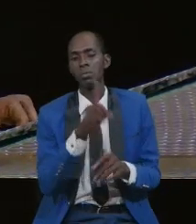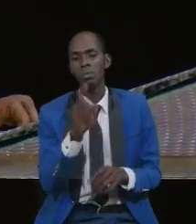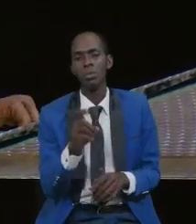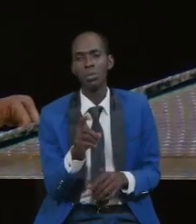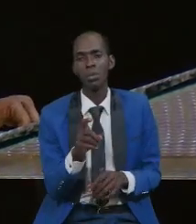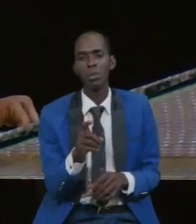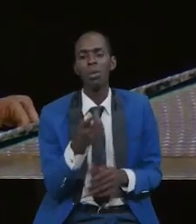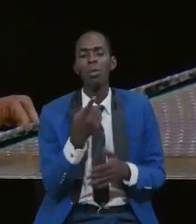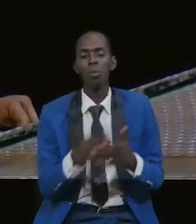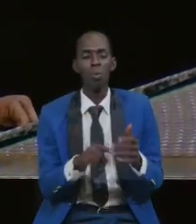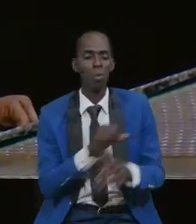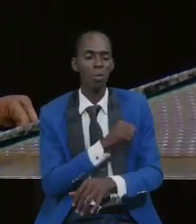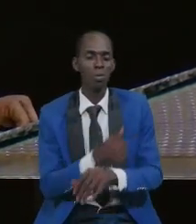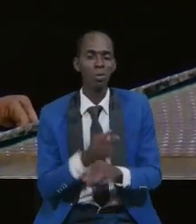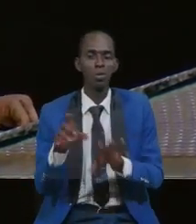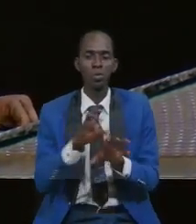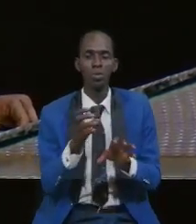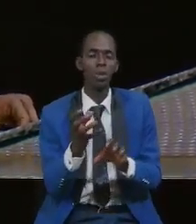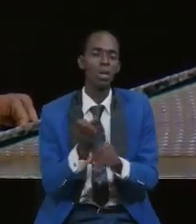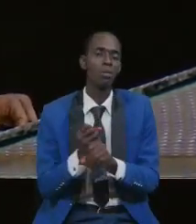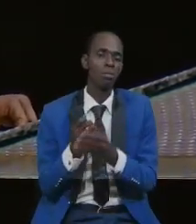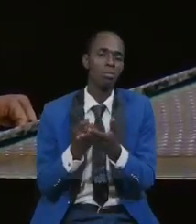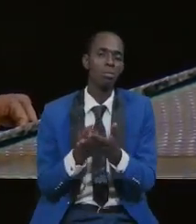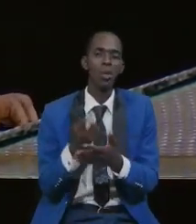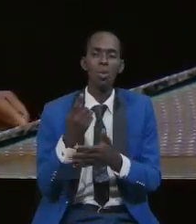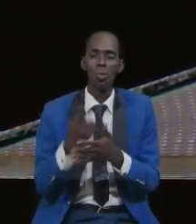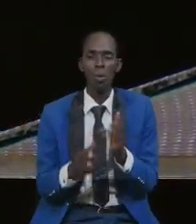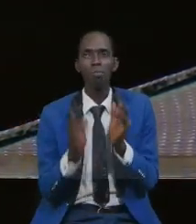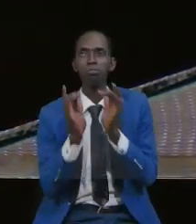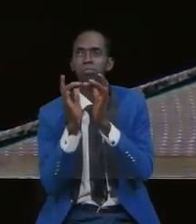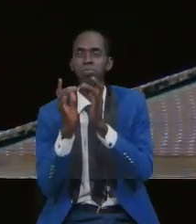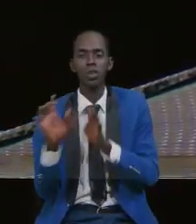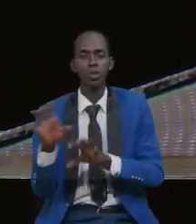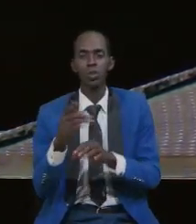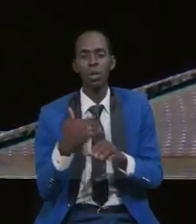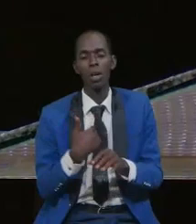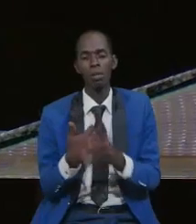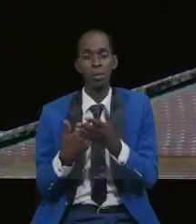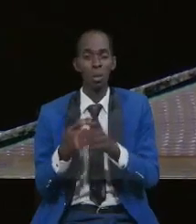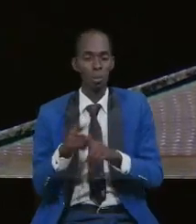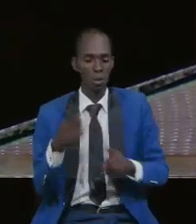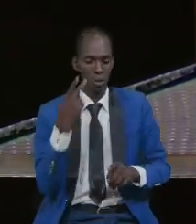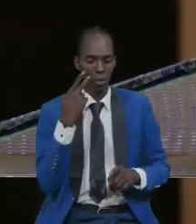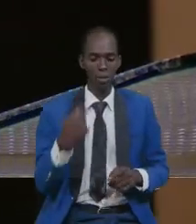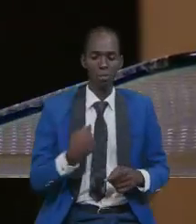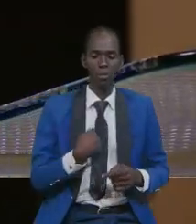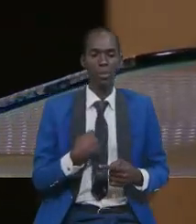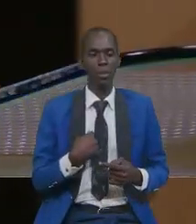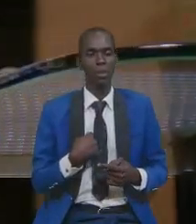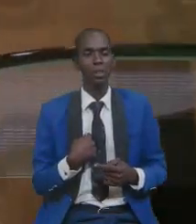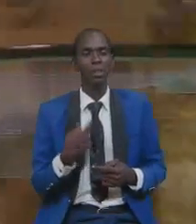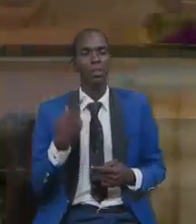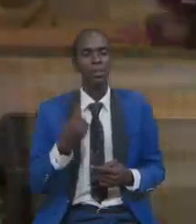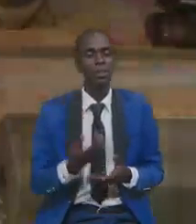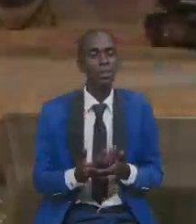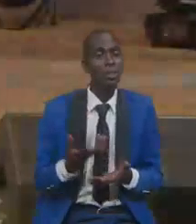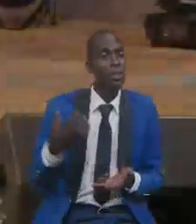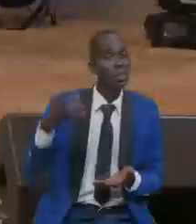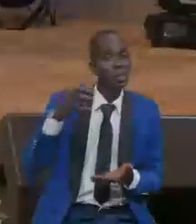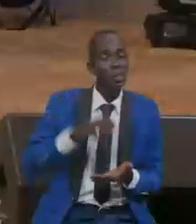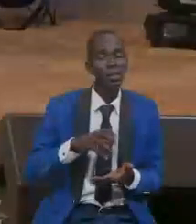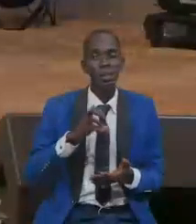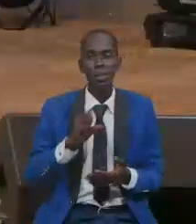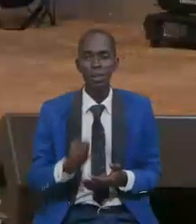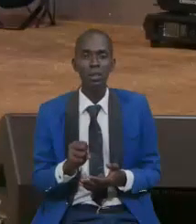What authority do you have? What connections do you have? But look at me now. The riches do not say,